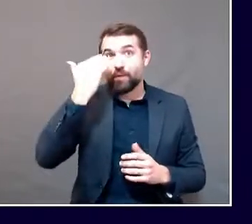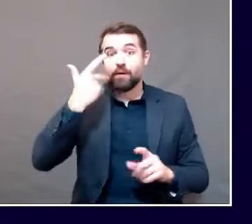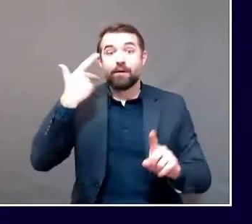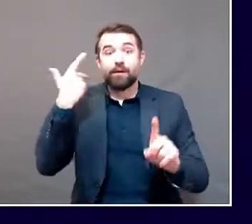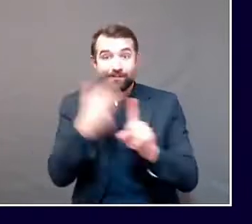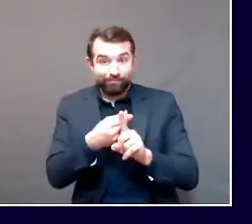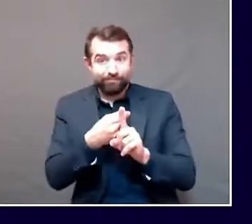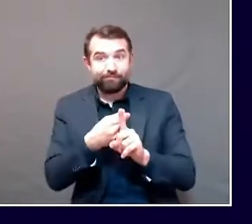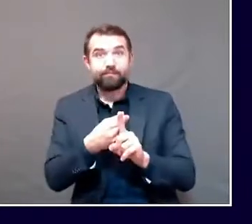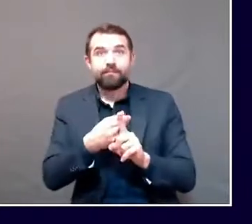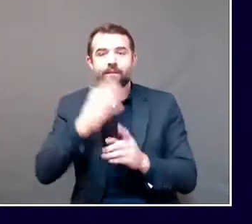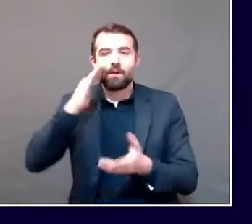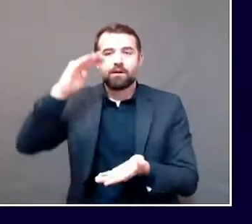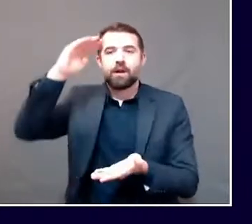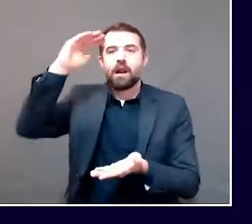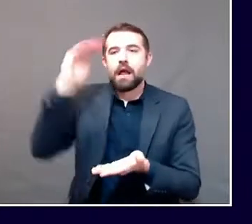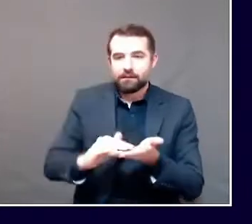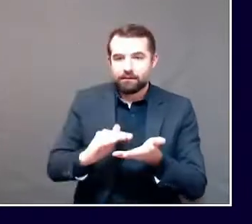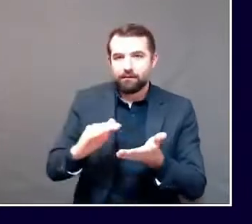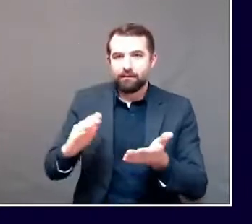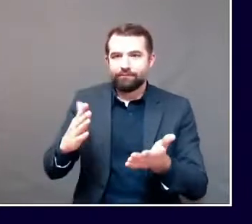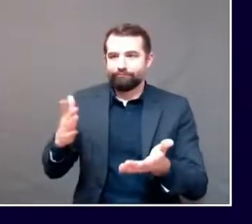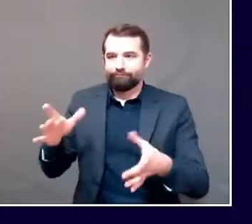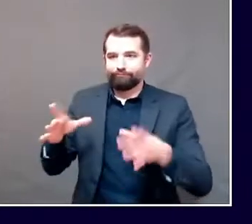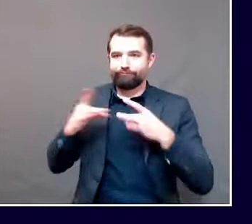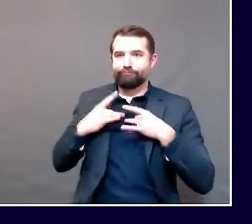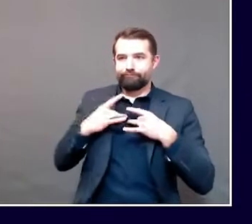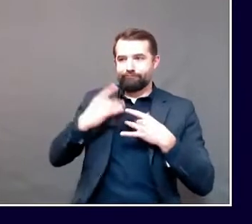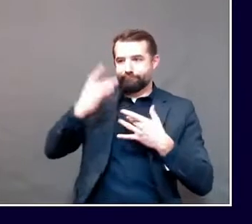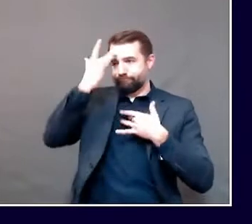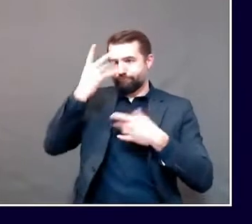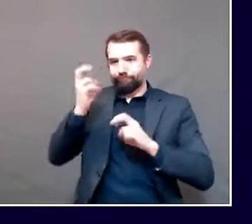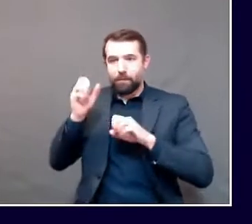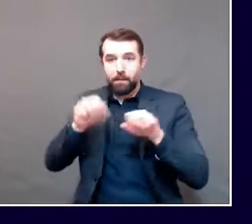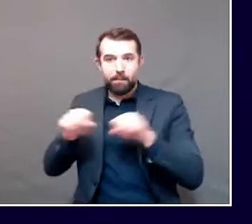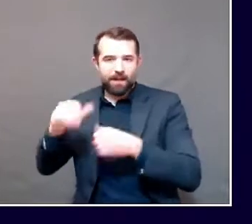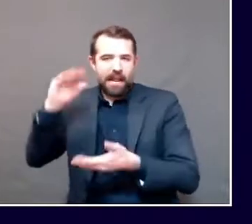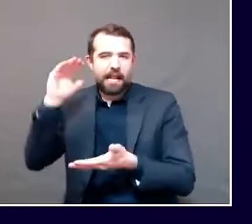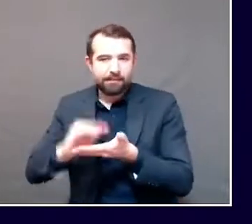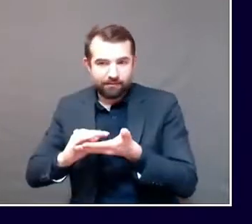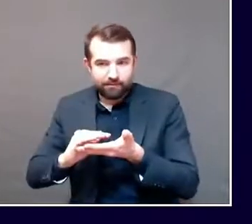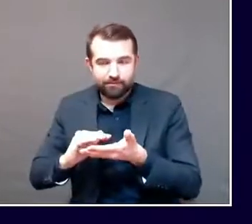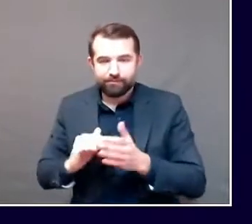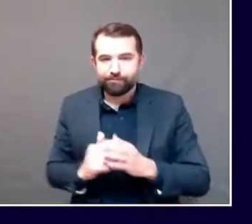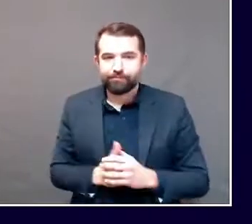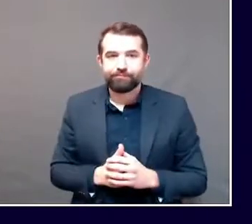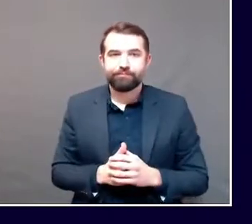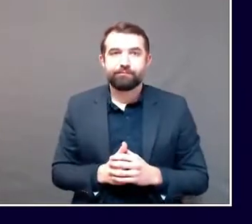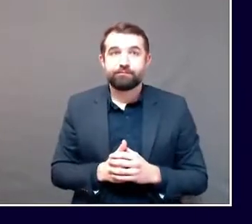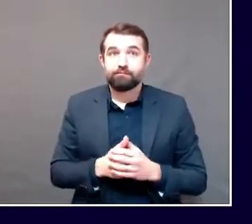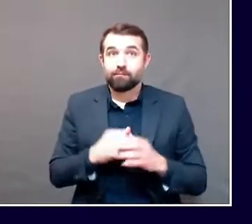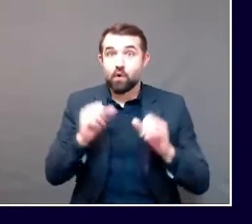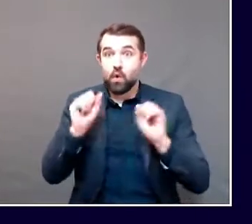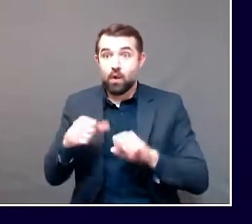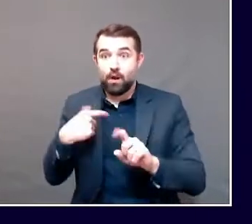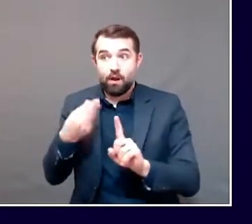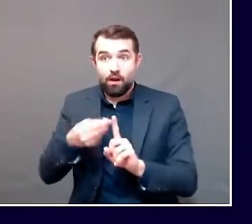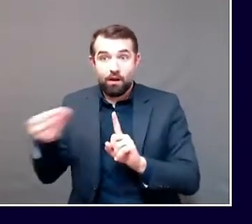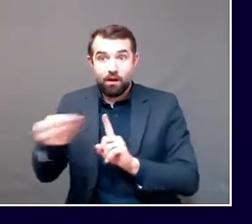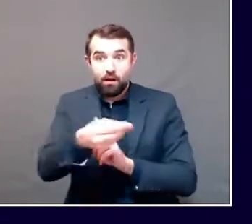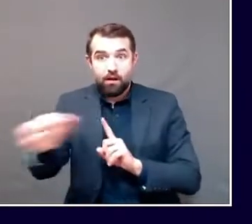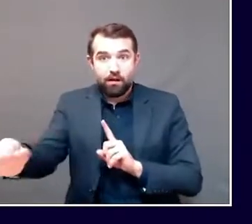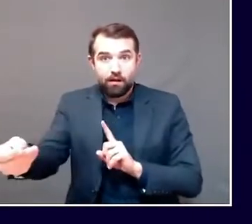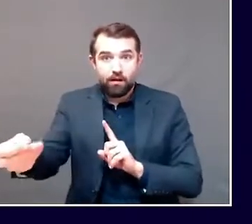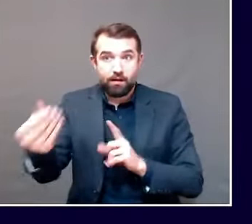but we don't yet have an answer about whether the vaccines reduce your likelihood of making other people sick. That's an